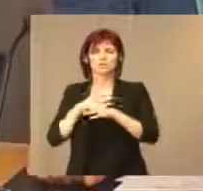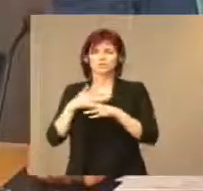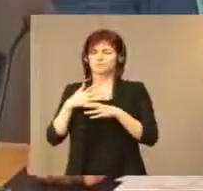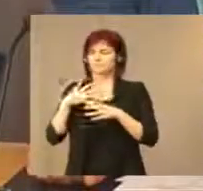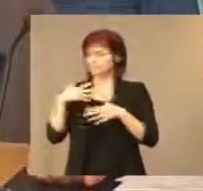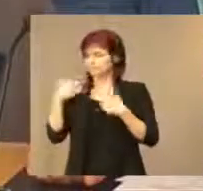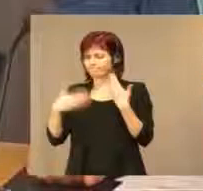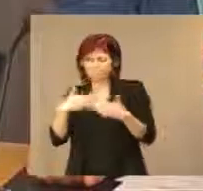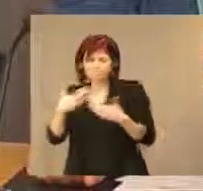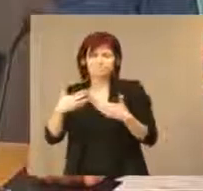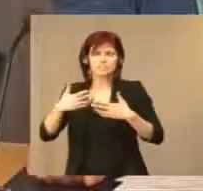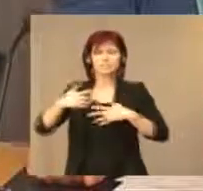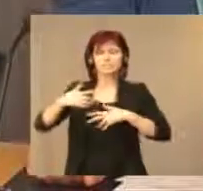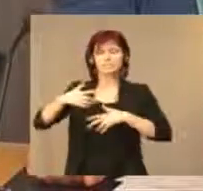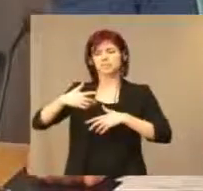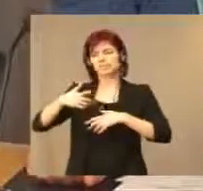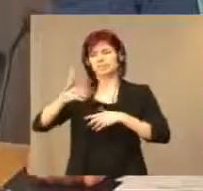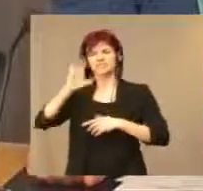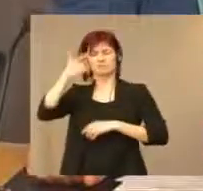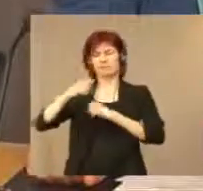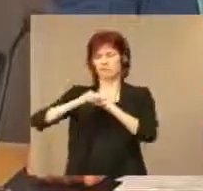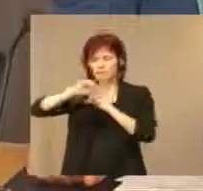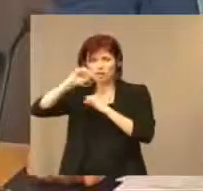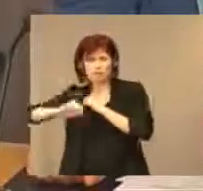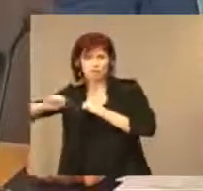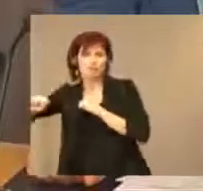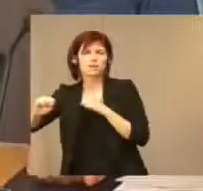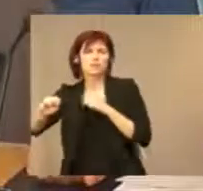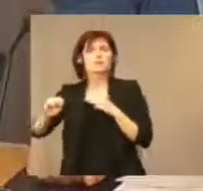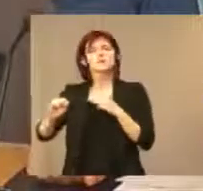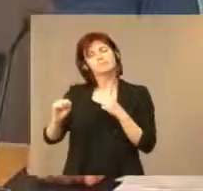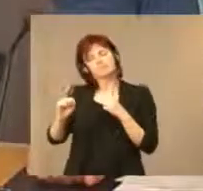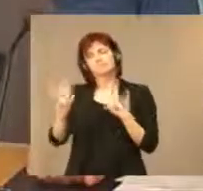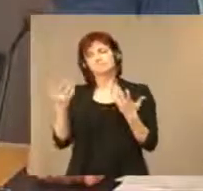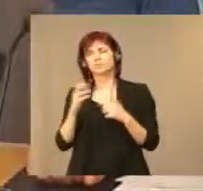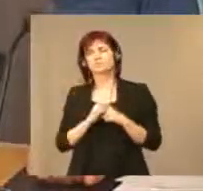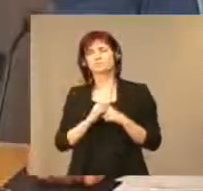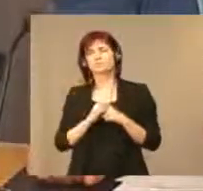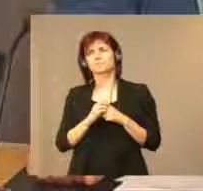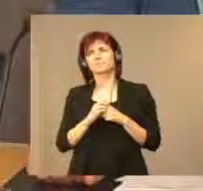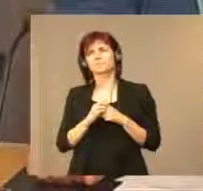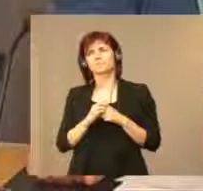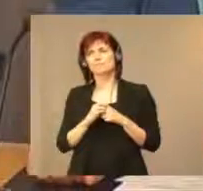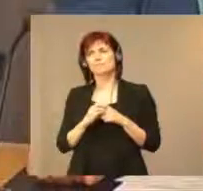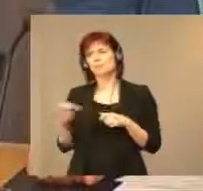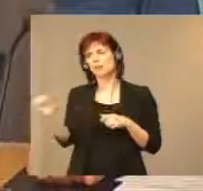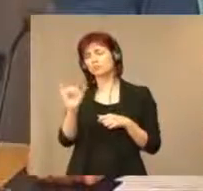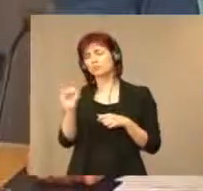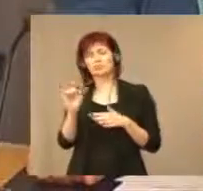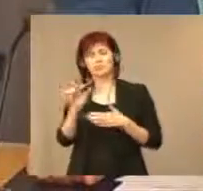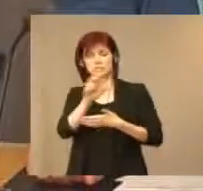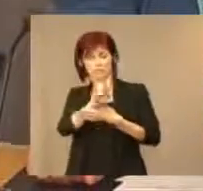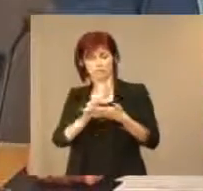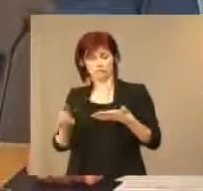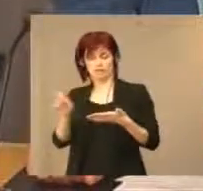And I think that the other point that I would make around discrimination is that we have, as a,